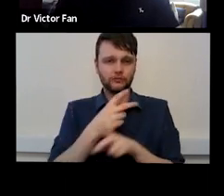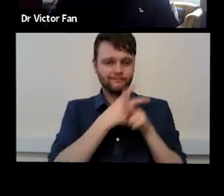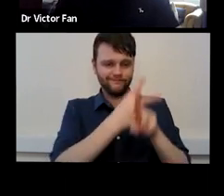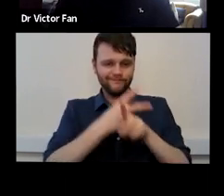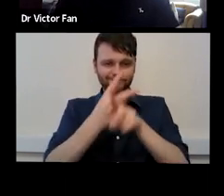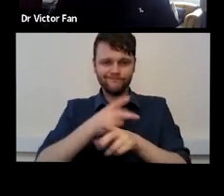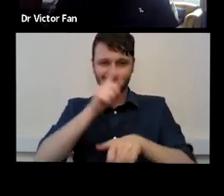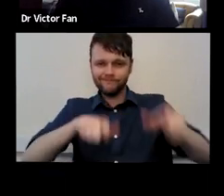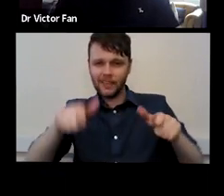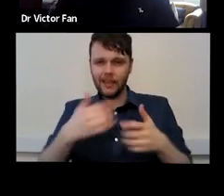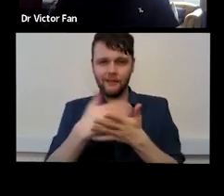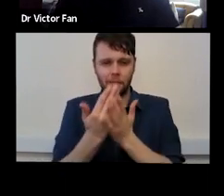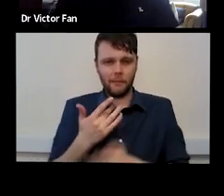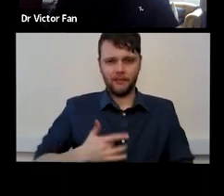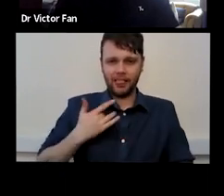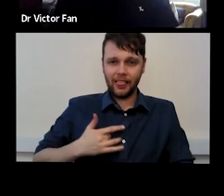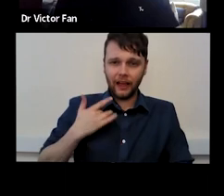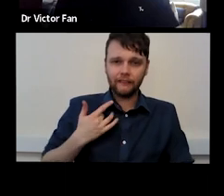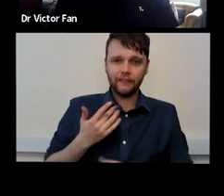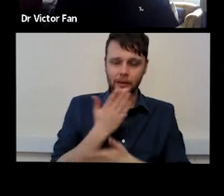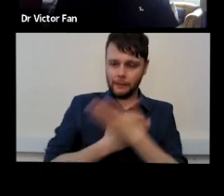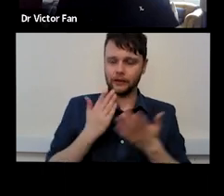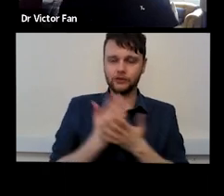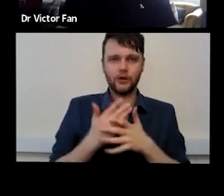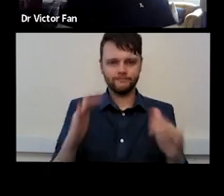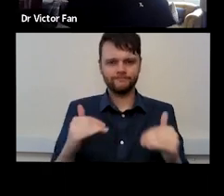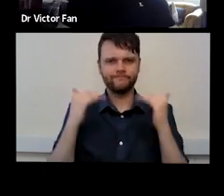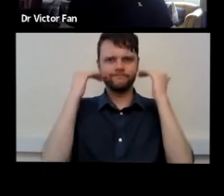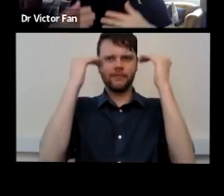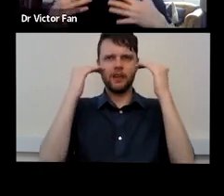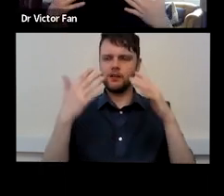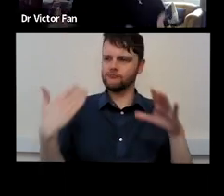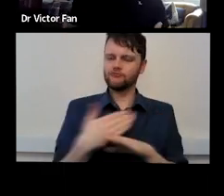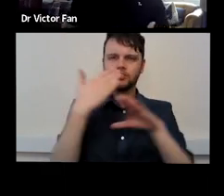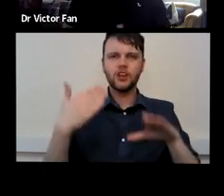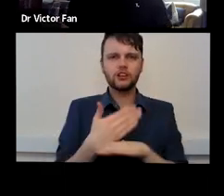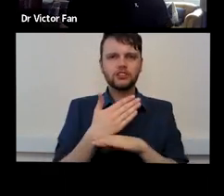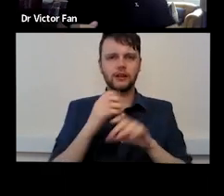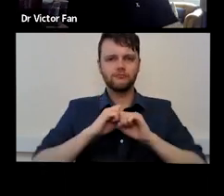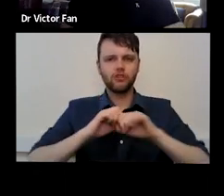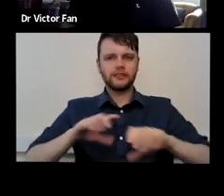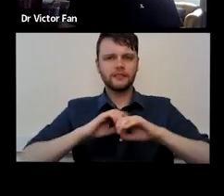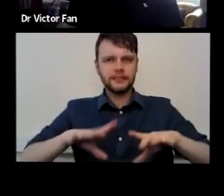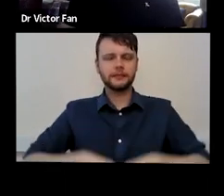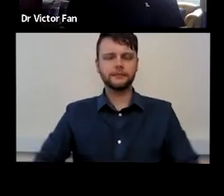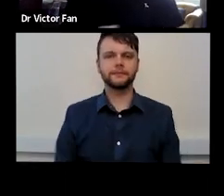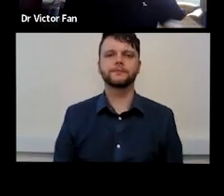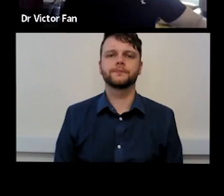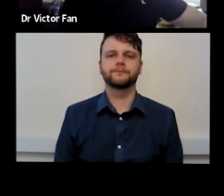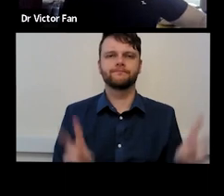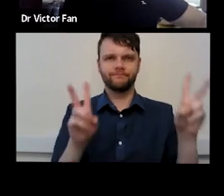of an individual's biological life in order to maximize production and productivity.